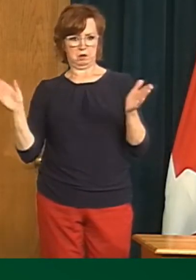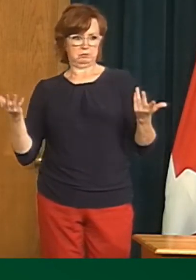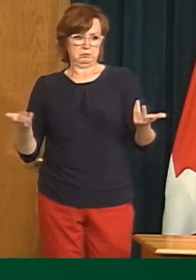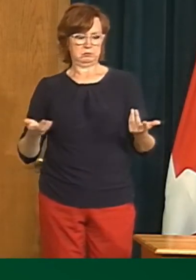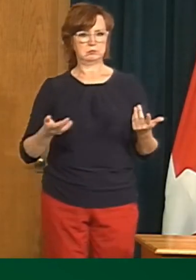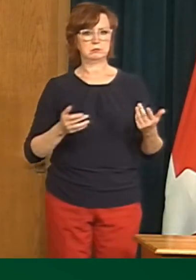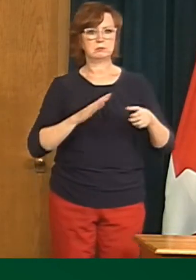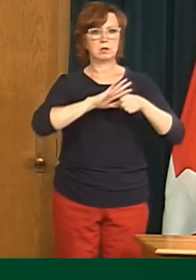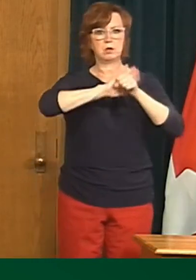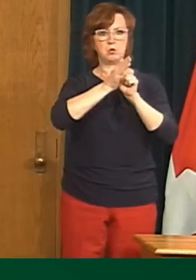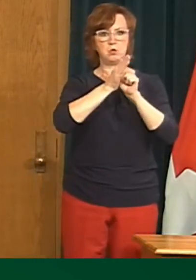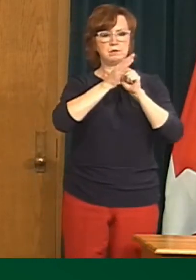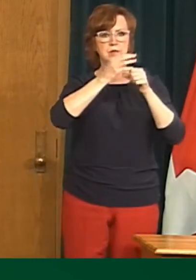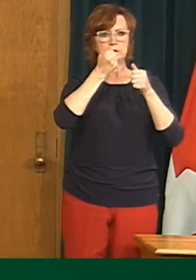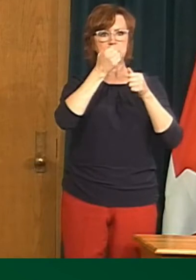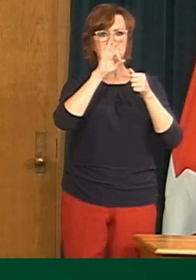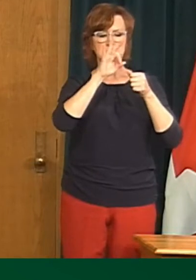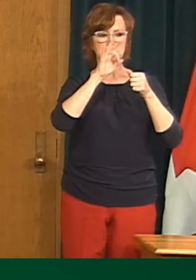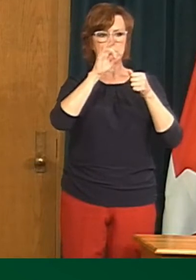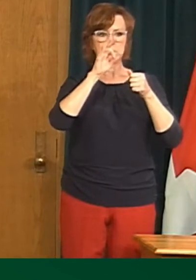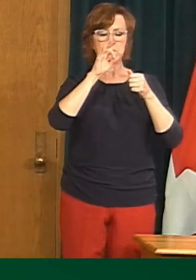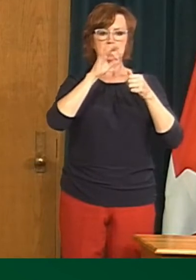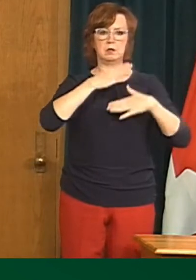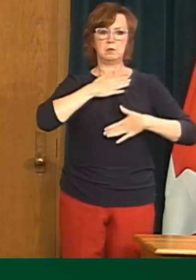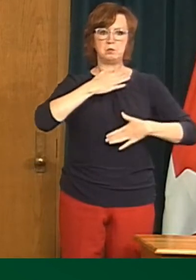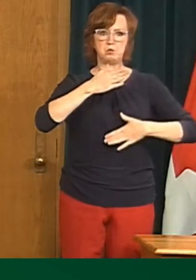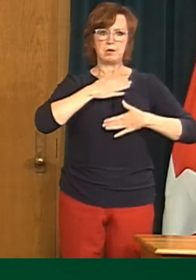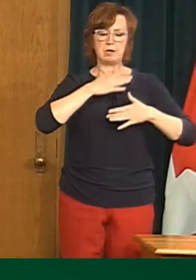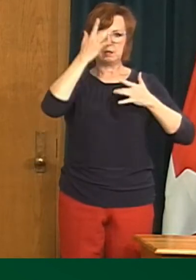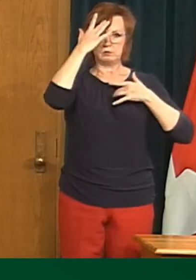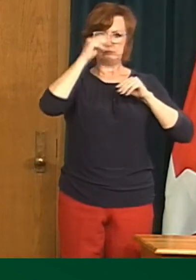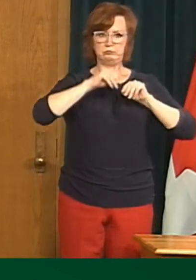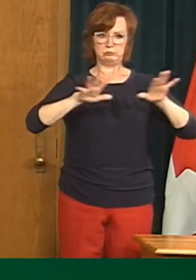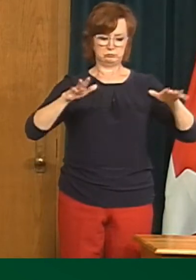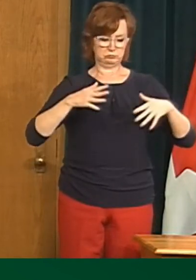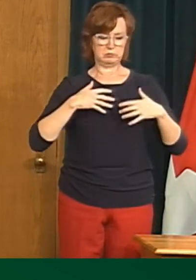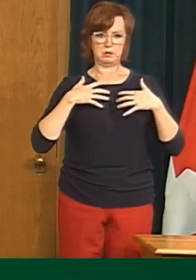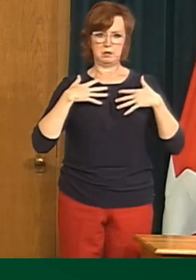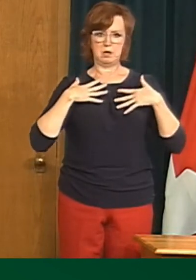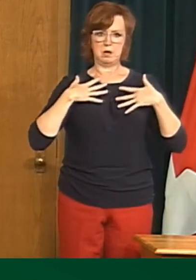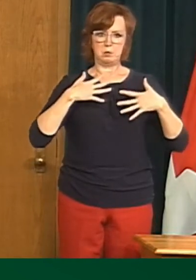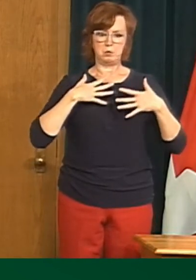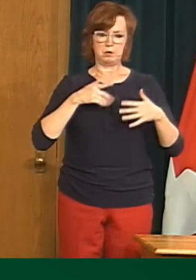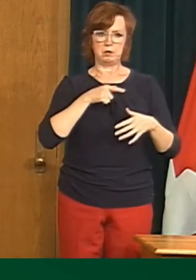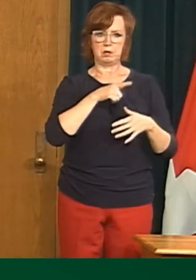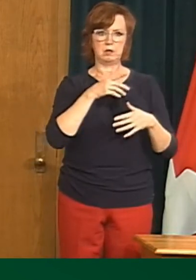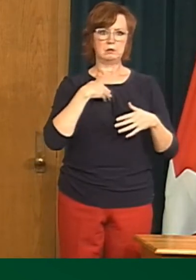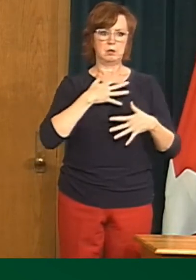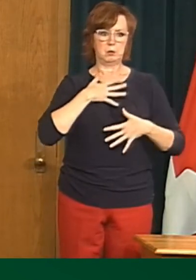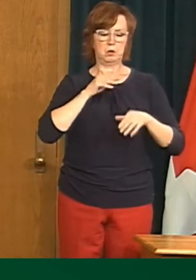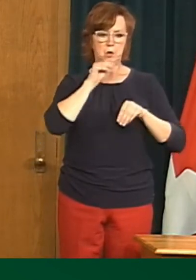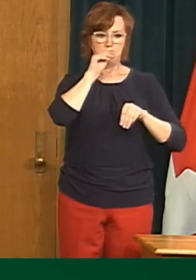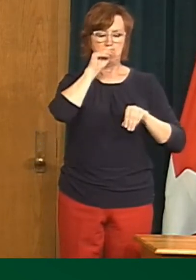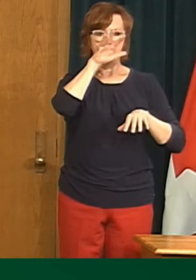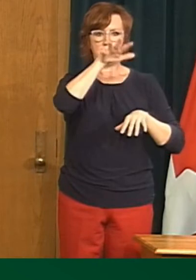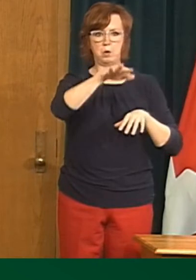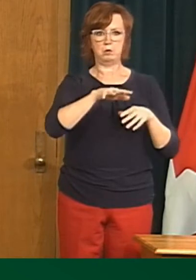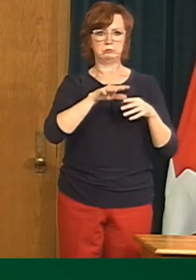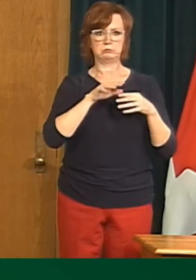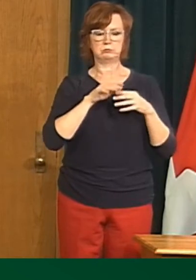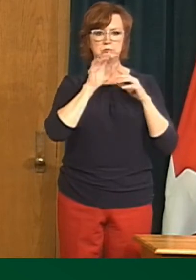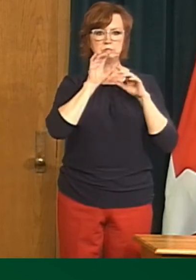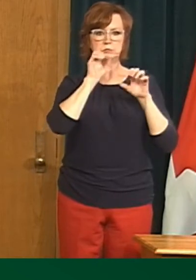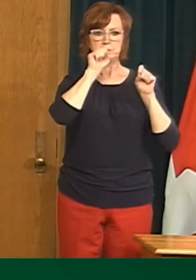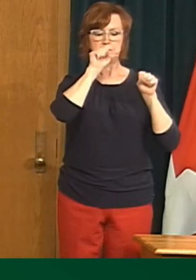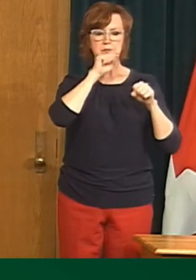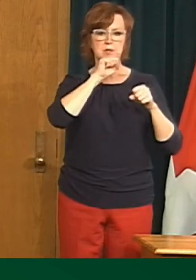COVID-19 is a respiratory disease. It's transmitted, as you all know, from droplets,